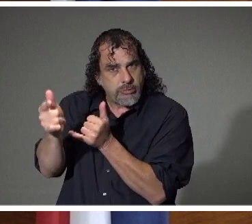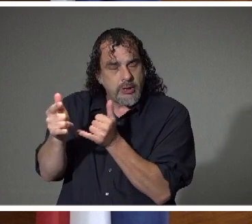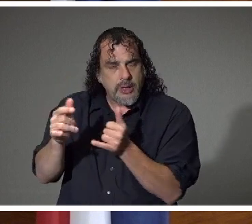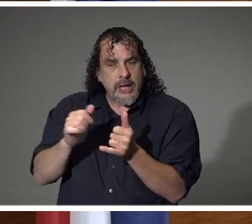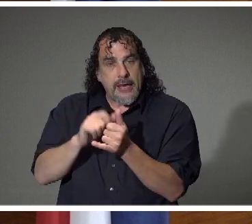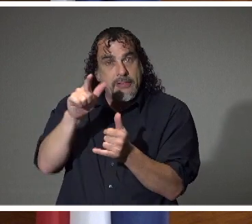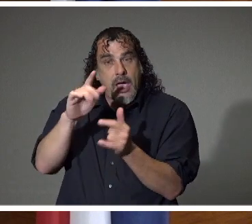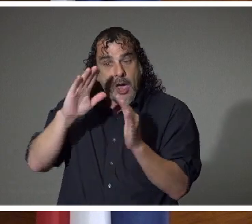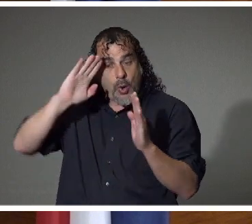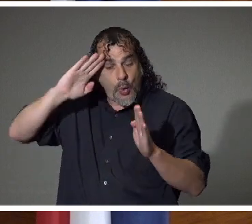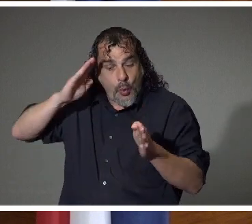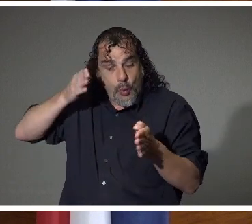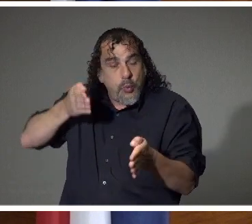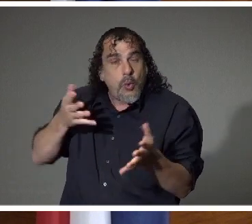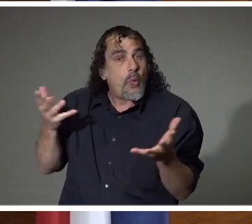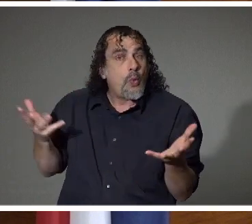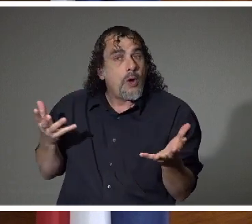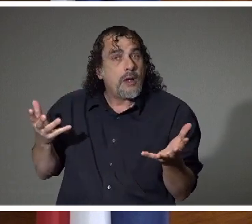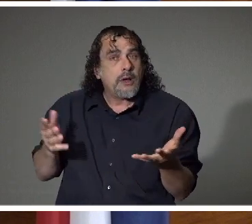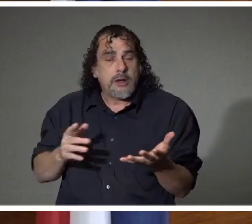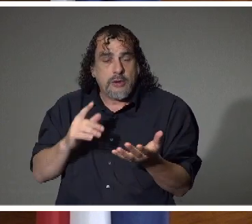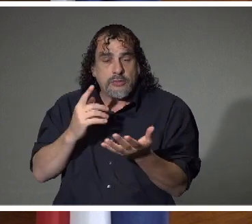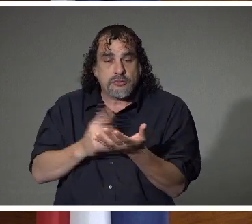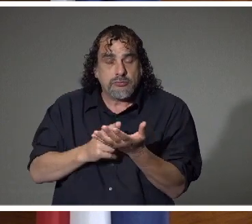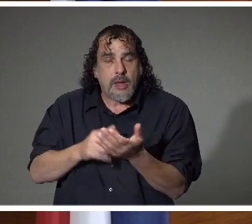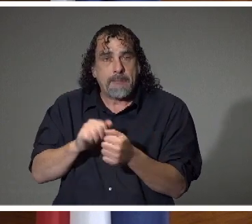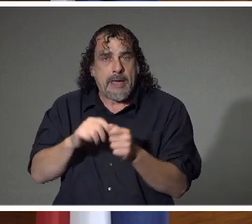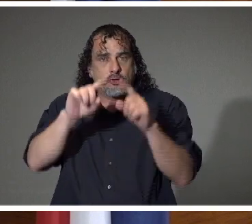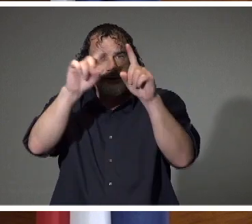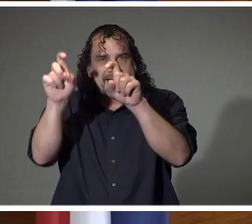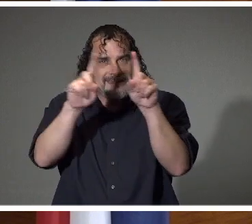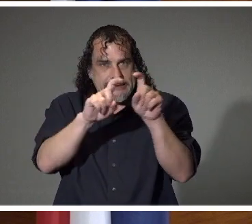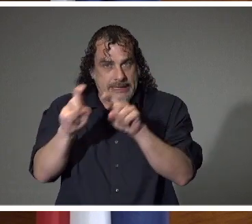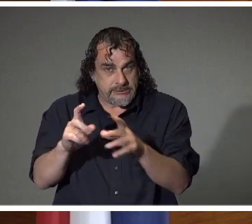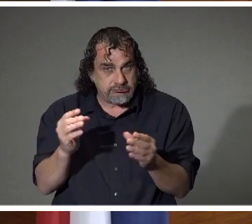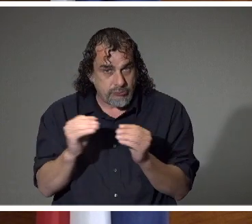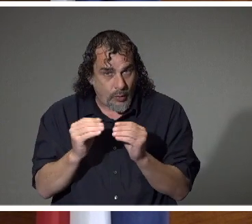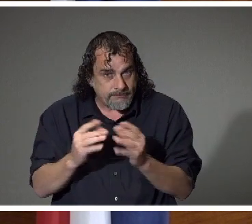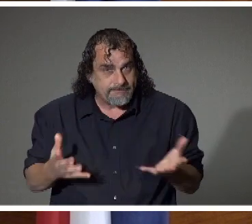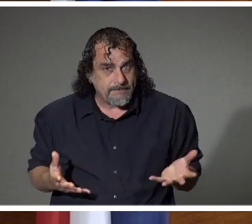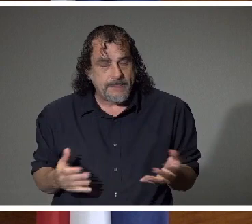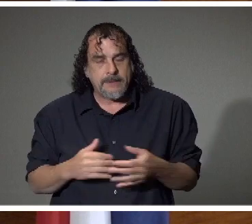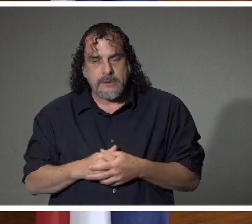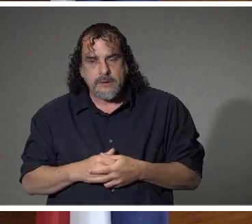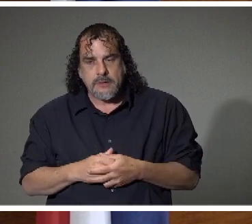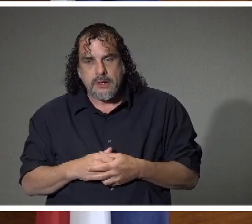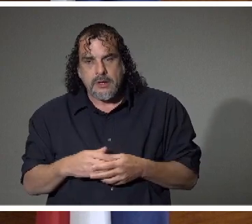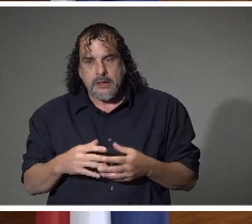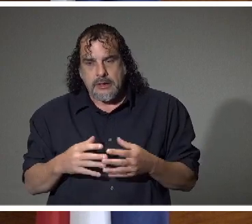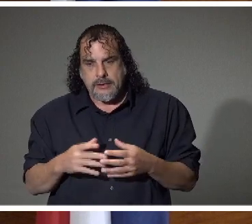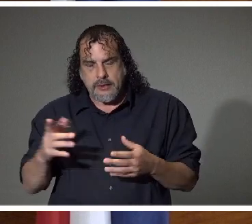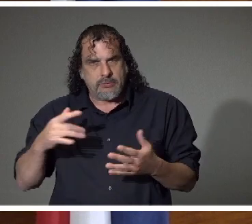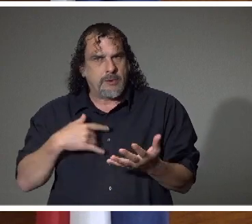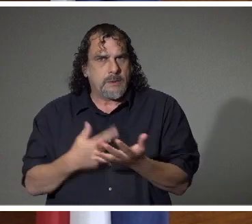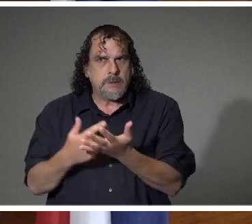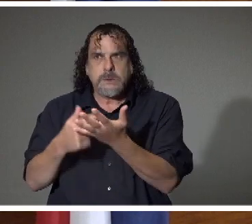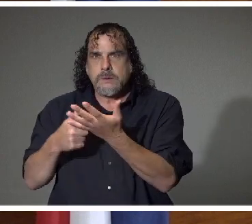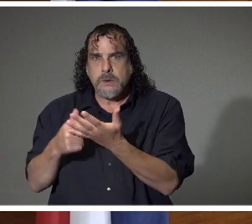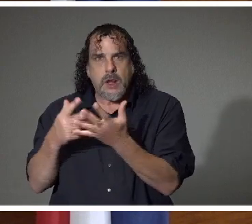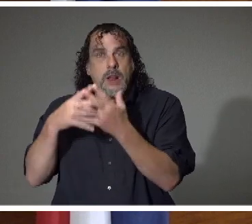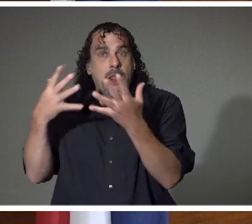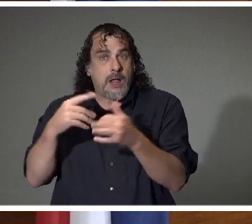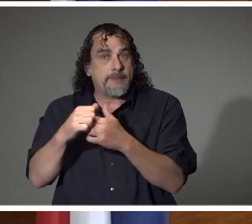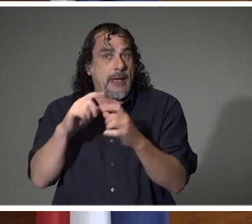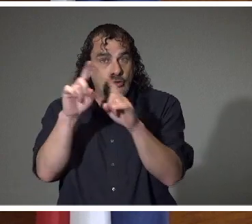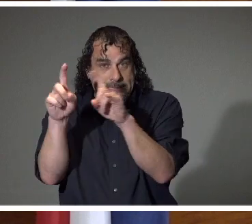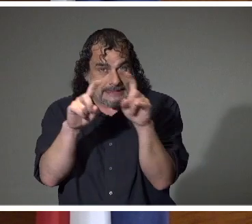that conversation was around testing. There has been a significant amount of talk around testing.